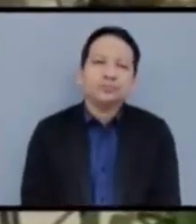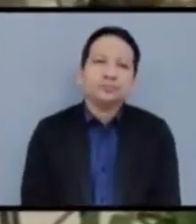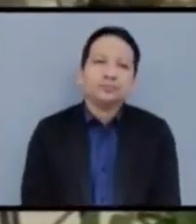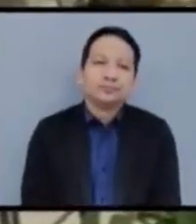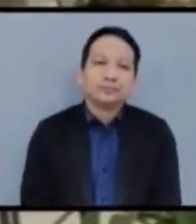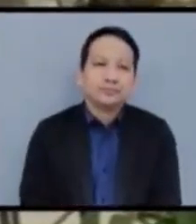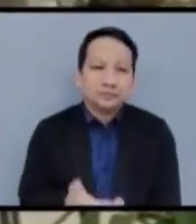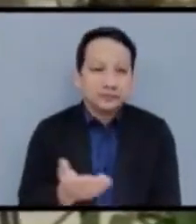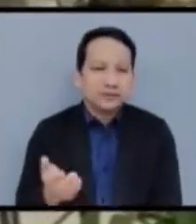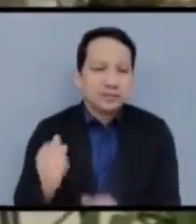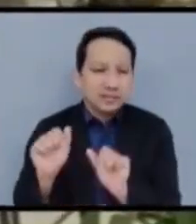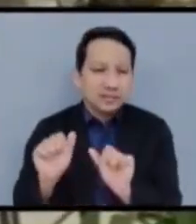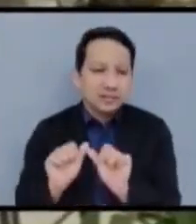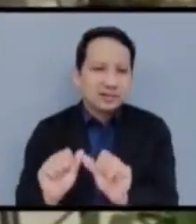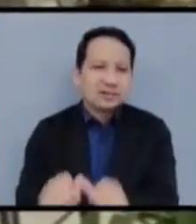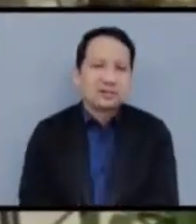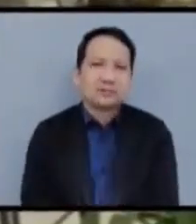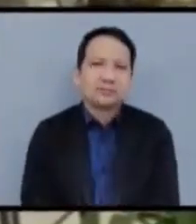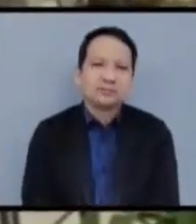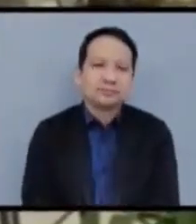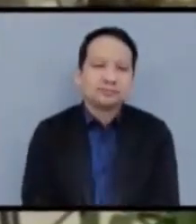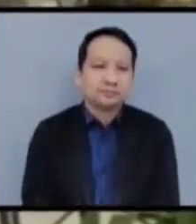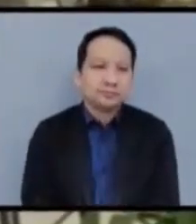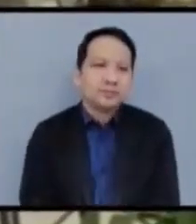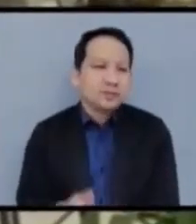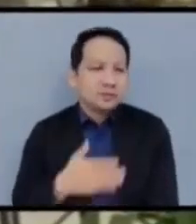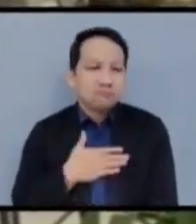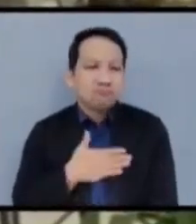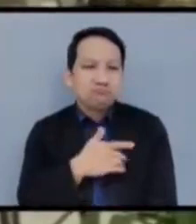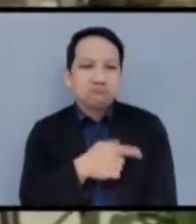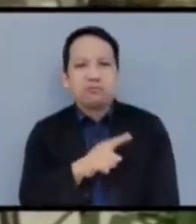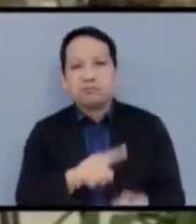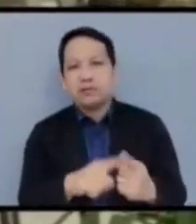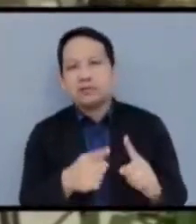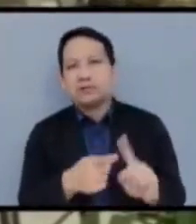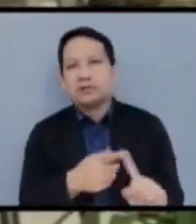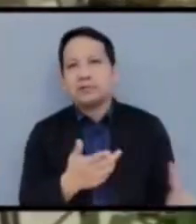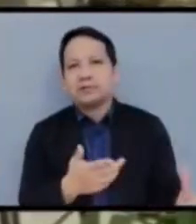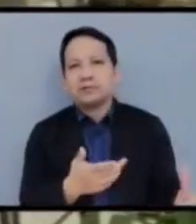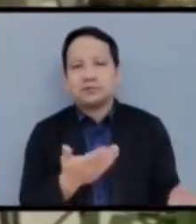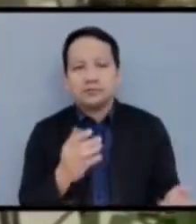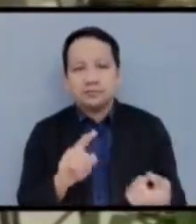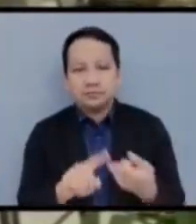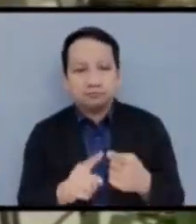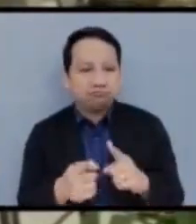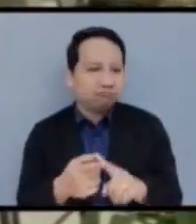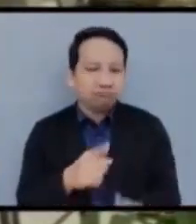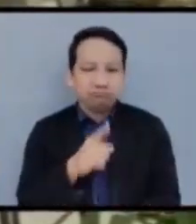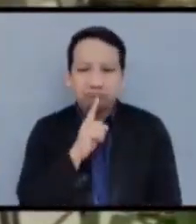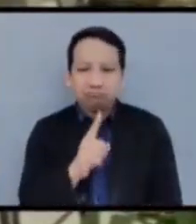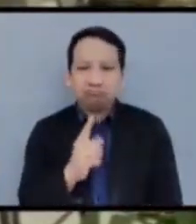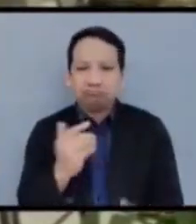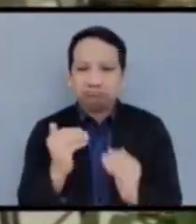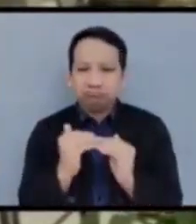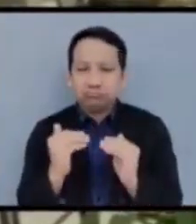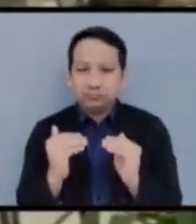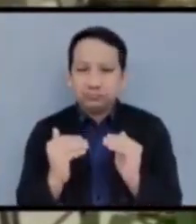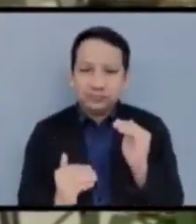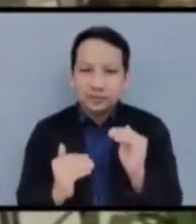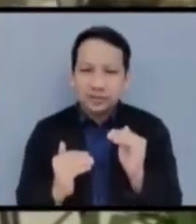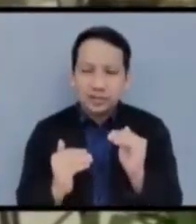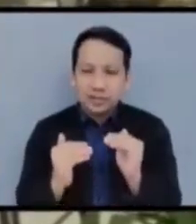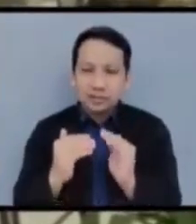be with Caesar. He was my friend, faithful and just to me.